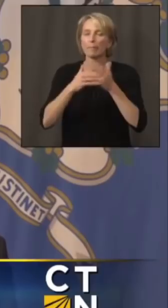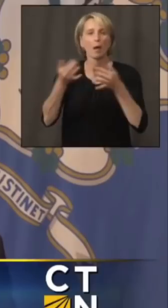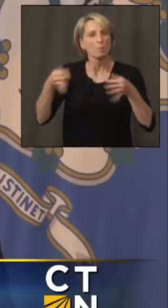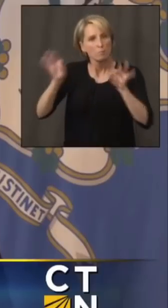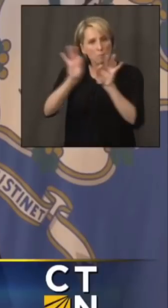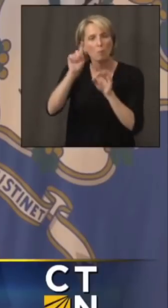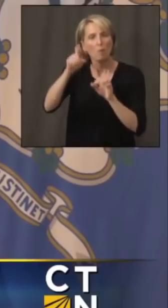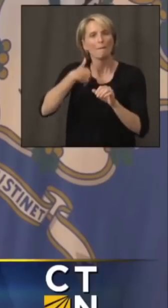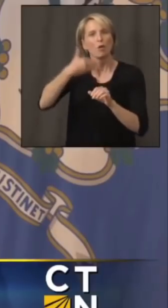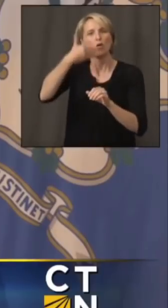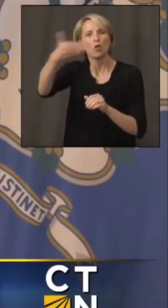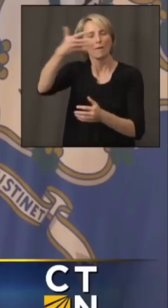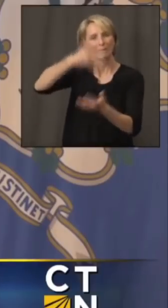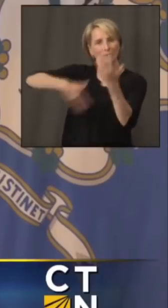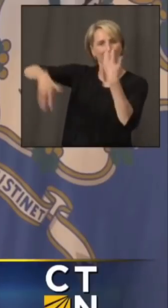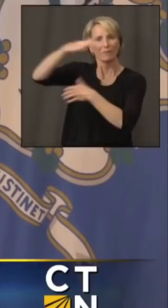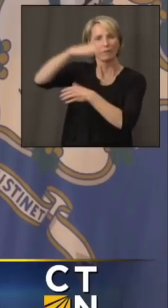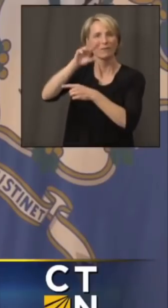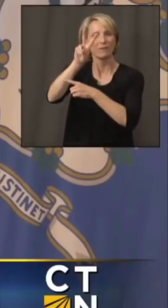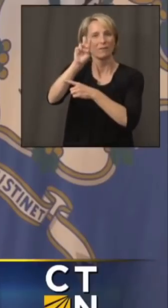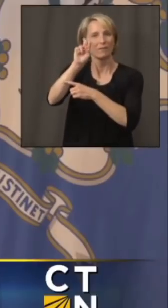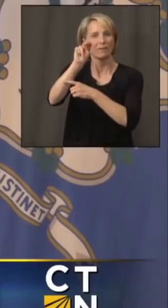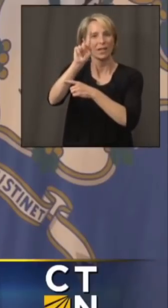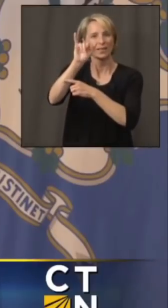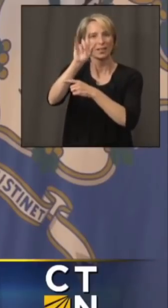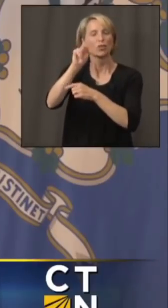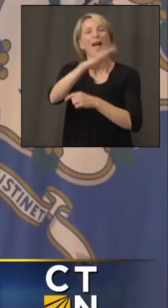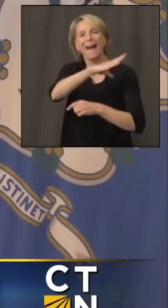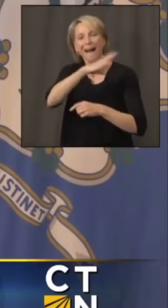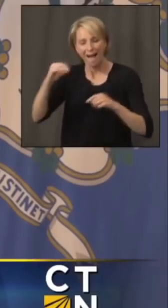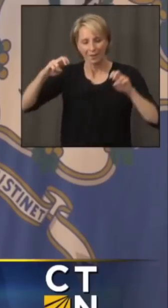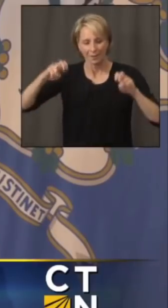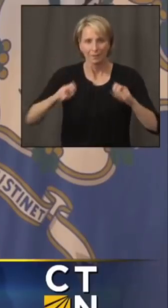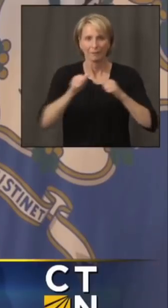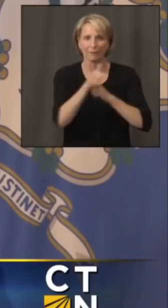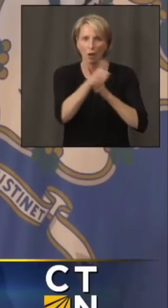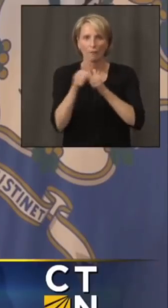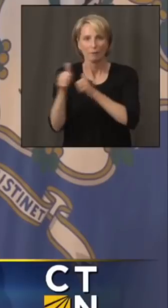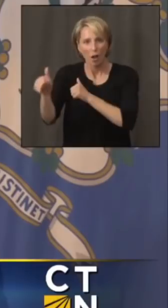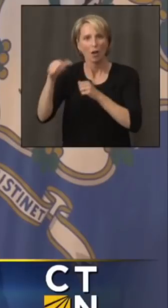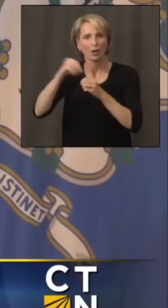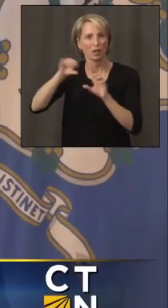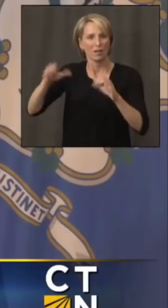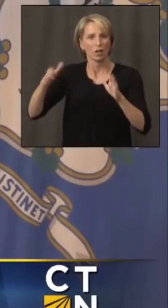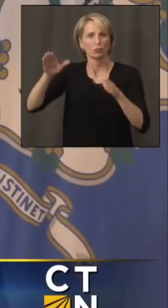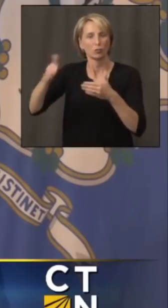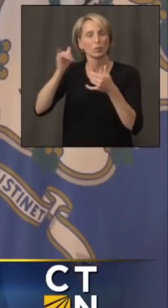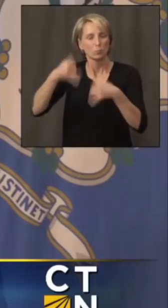sometimes you can do it with a filter on some of the air holding systems. That is a priority for us.